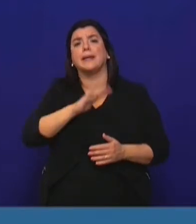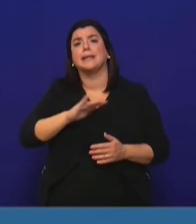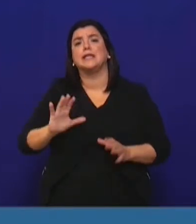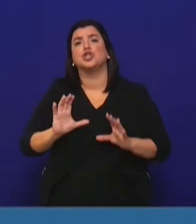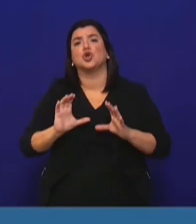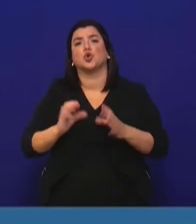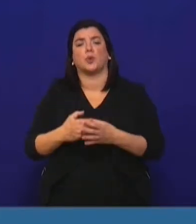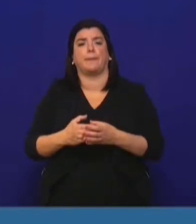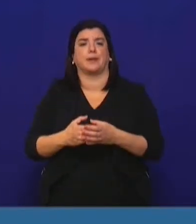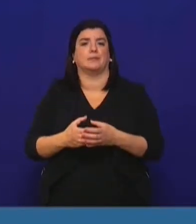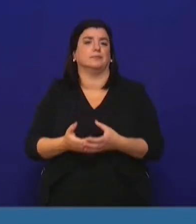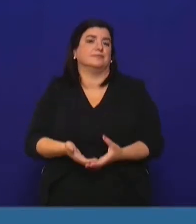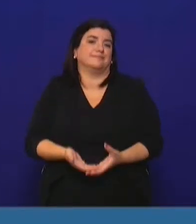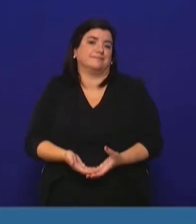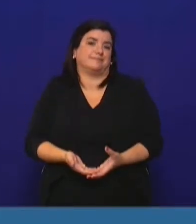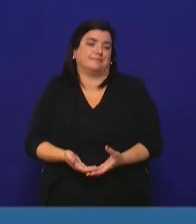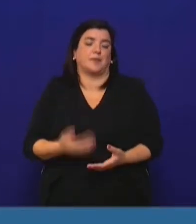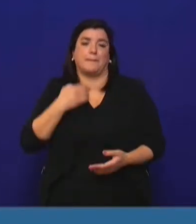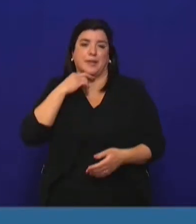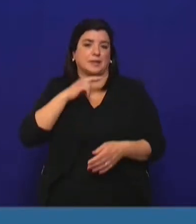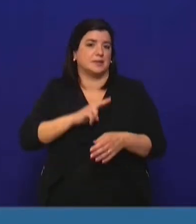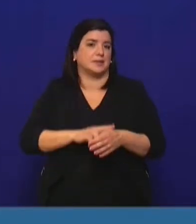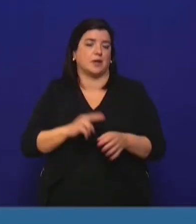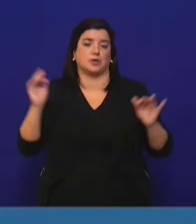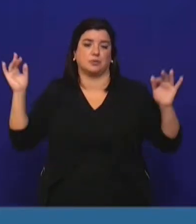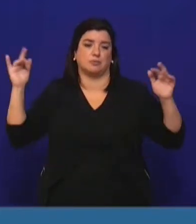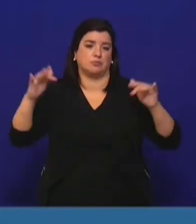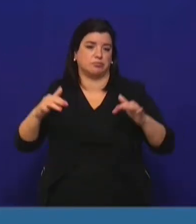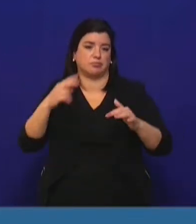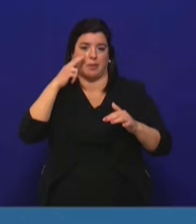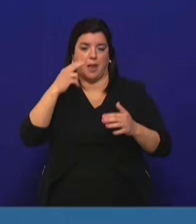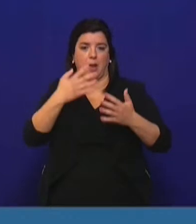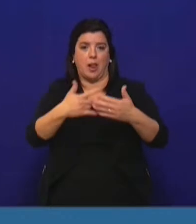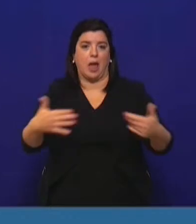can aggregate together, always with mitigation measures.